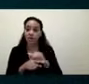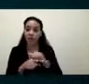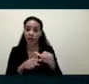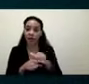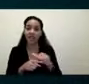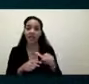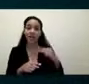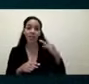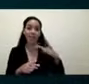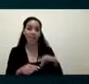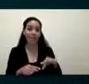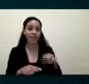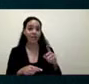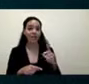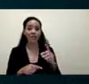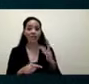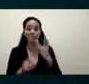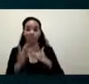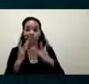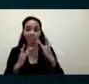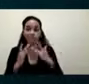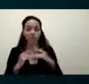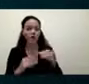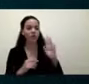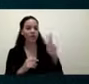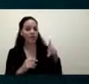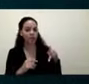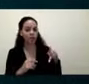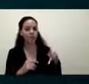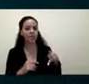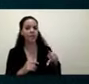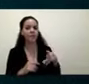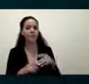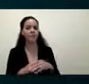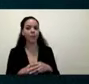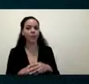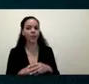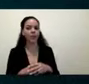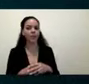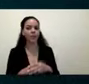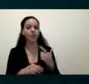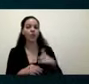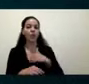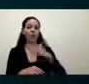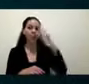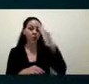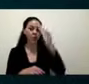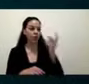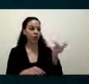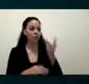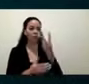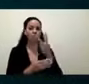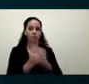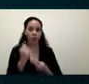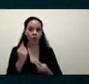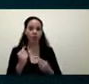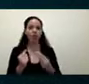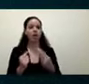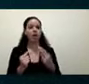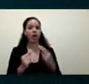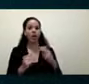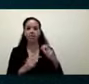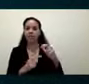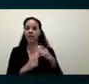demand. Vice President, we know that you're both champions for good union home care jobs